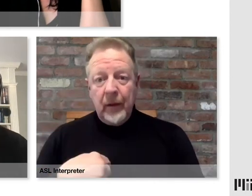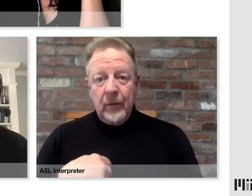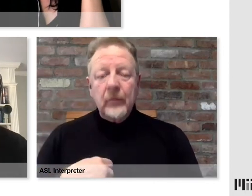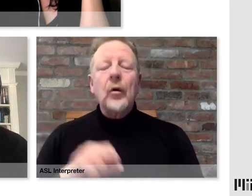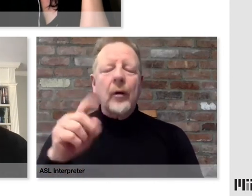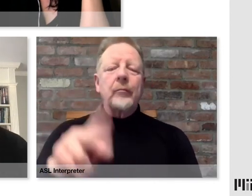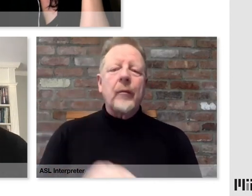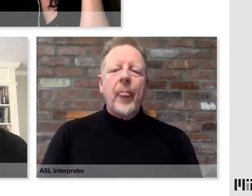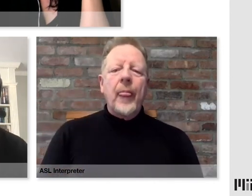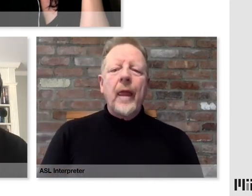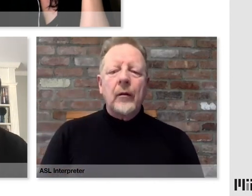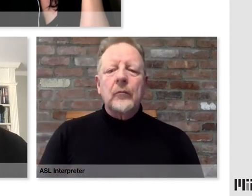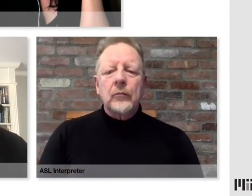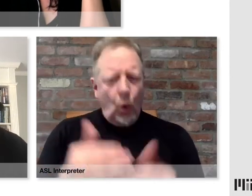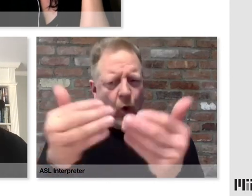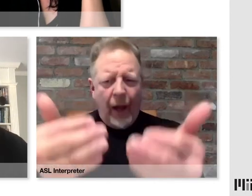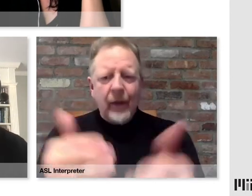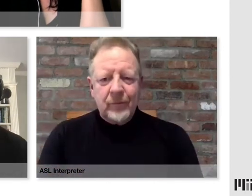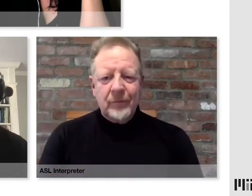Go ahead.